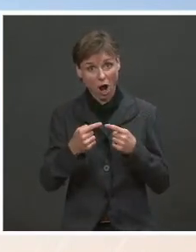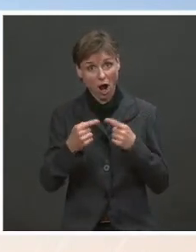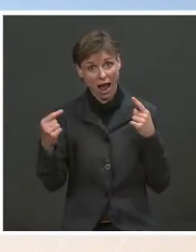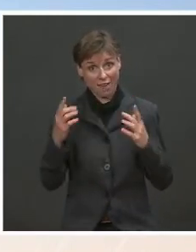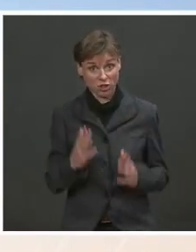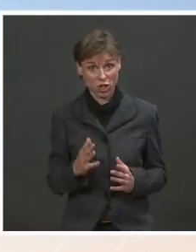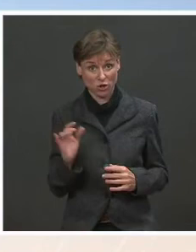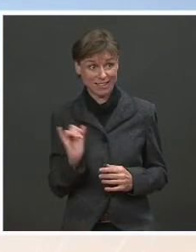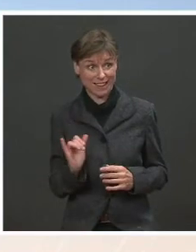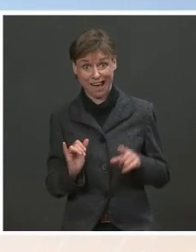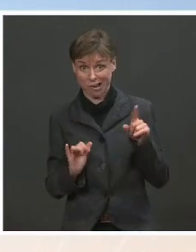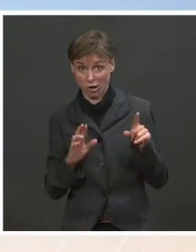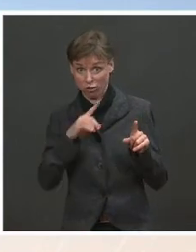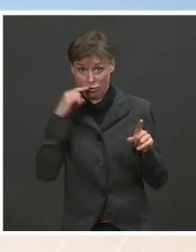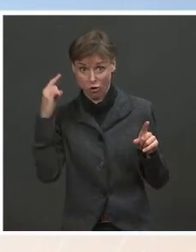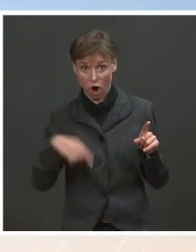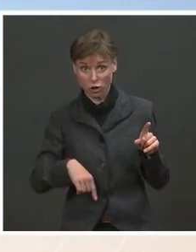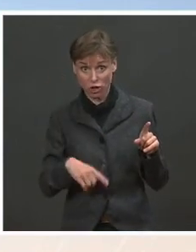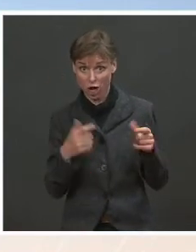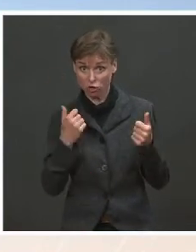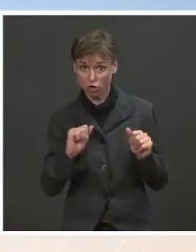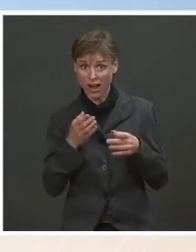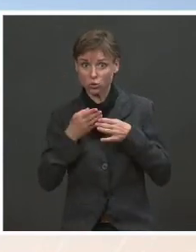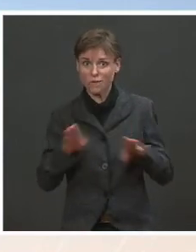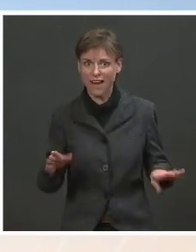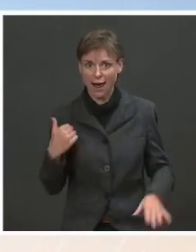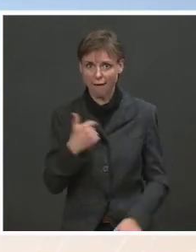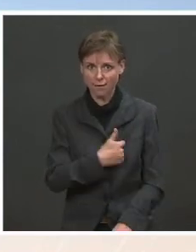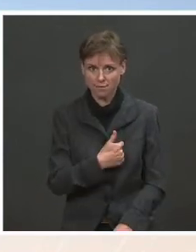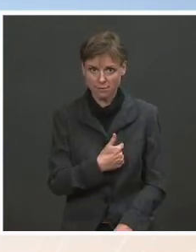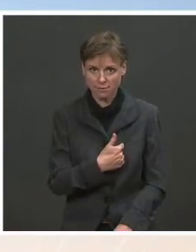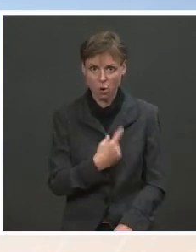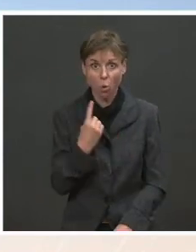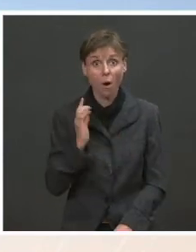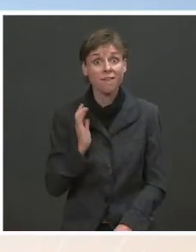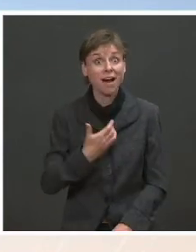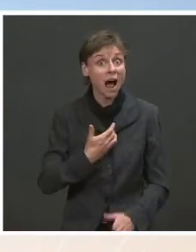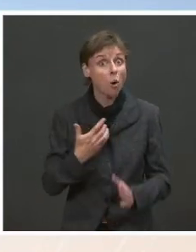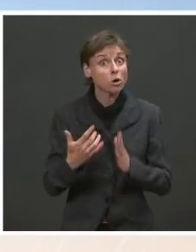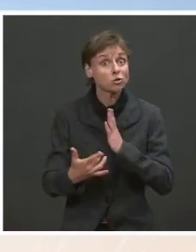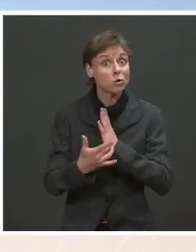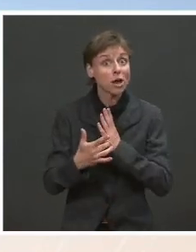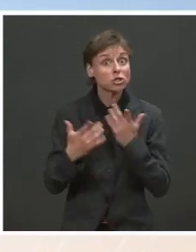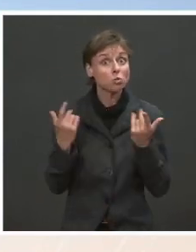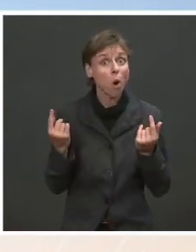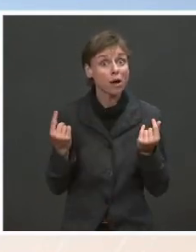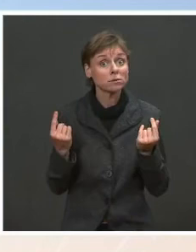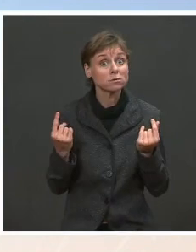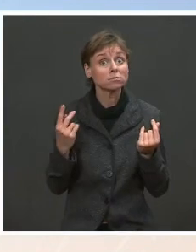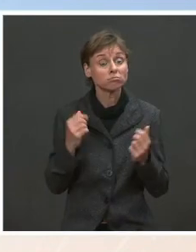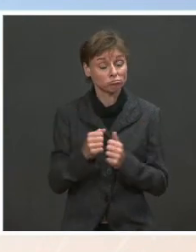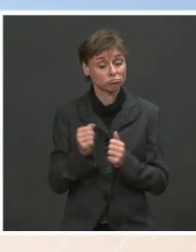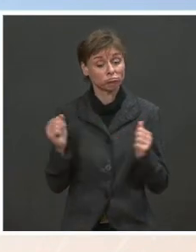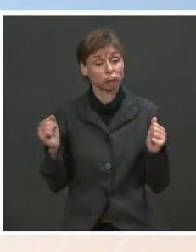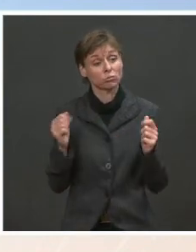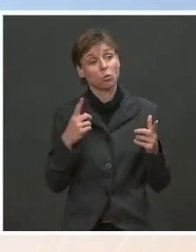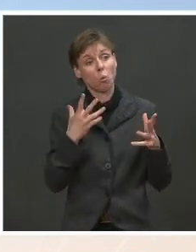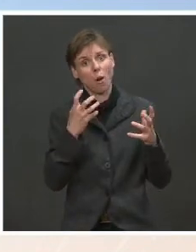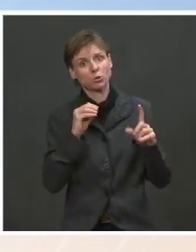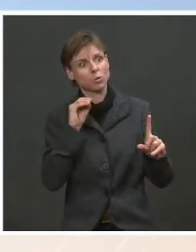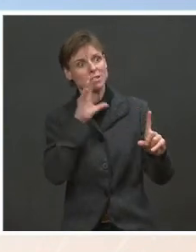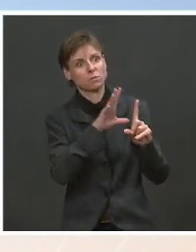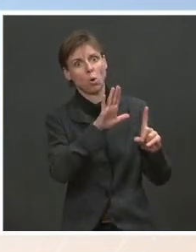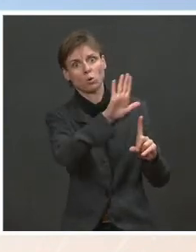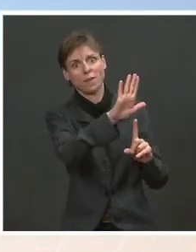like Russia are attempting to divide us. And one of our strategies is to transparently expose their tactics